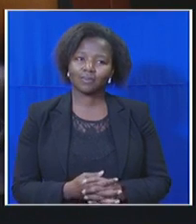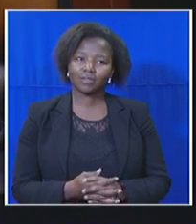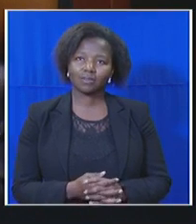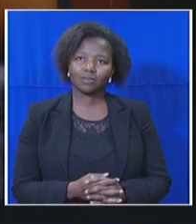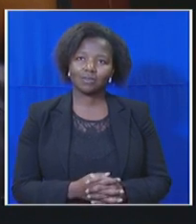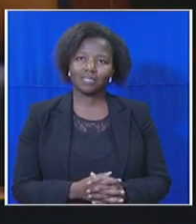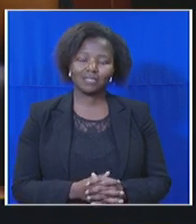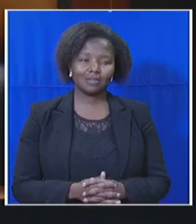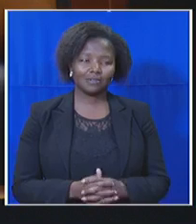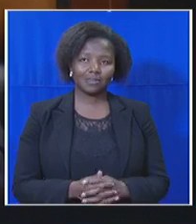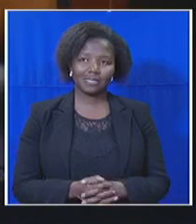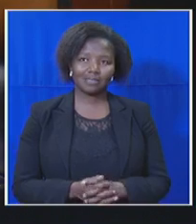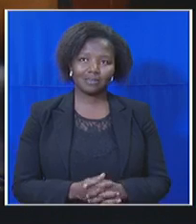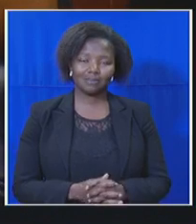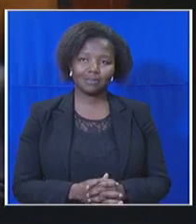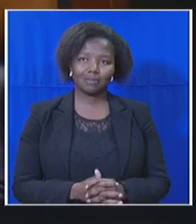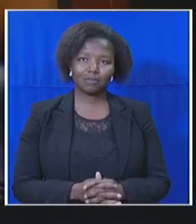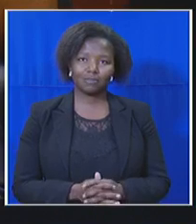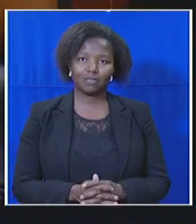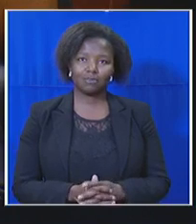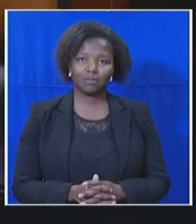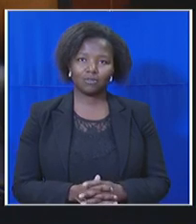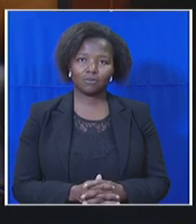And if, yes, Honourable Final Member?